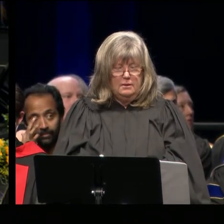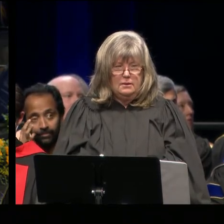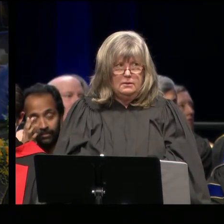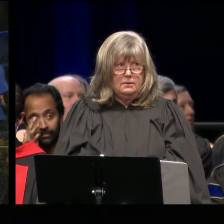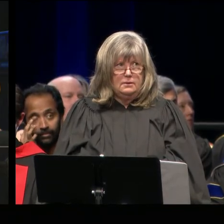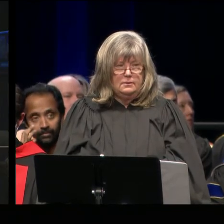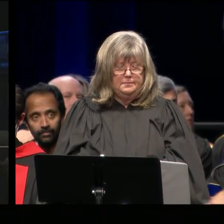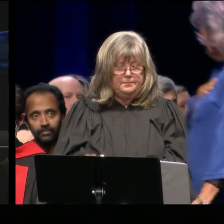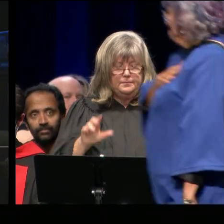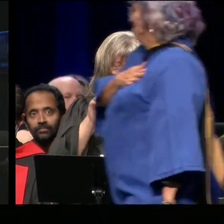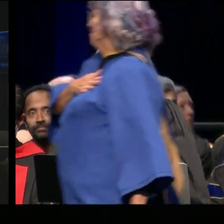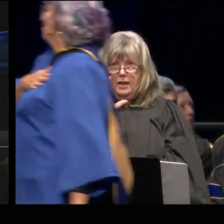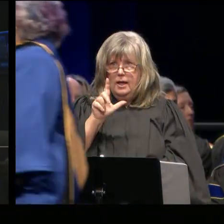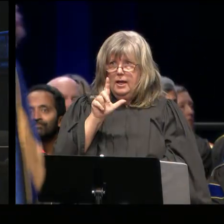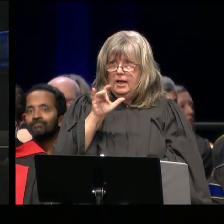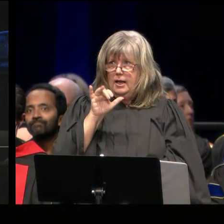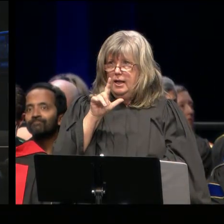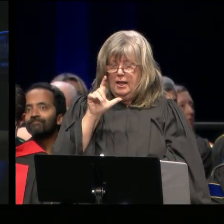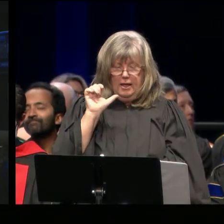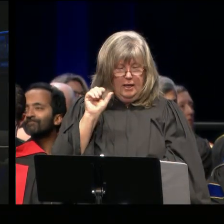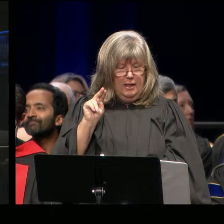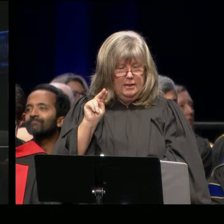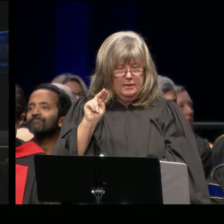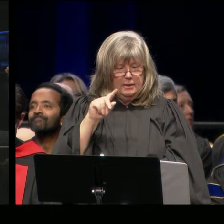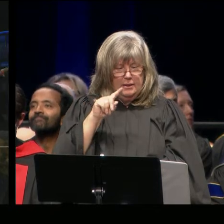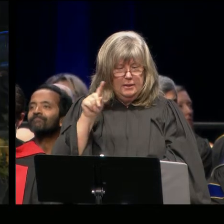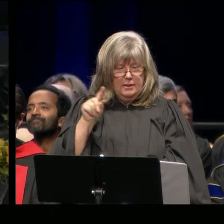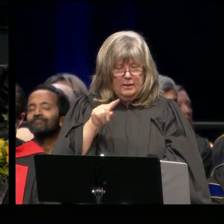Lily Zepeda, with distinction.